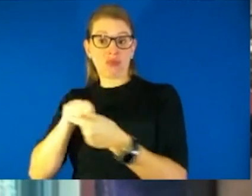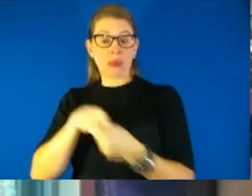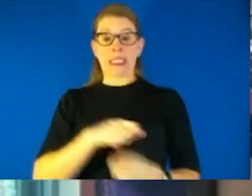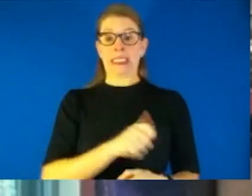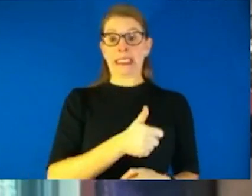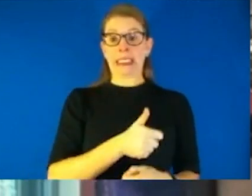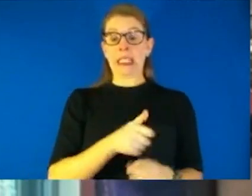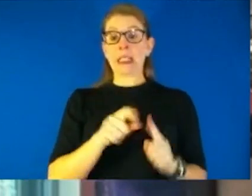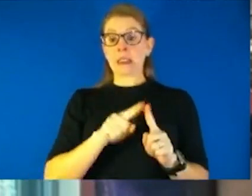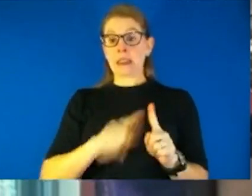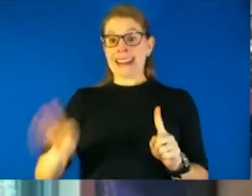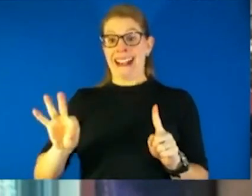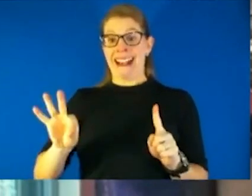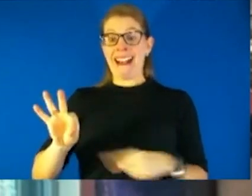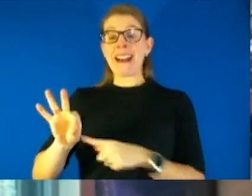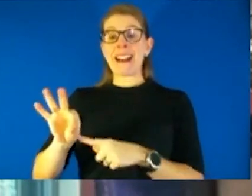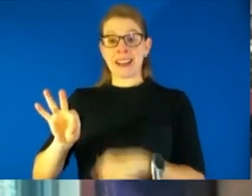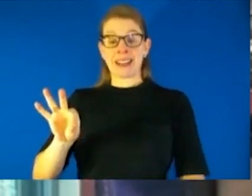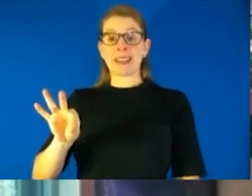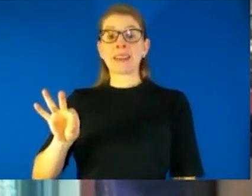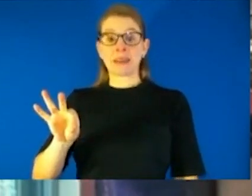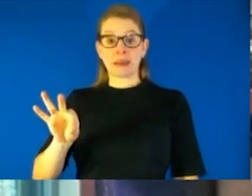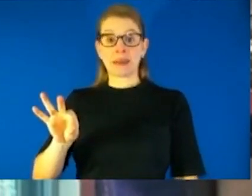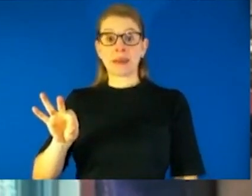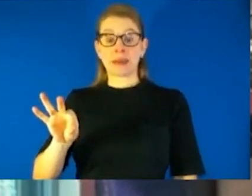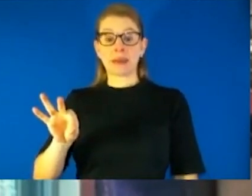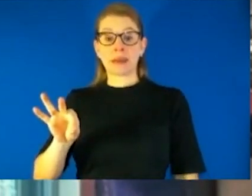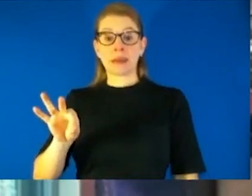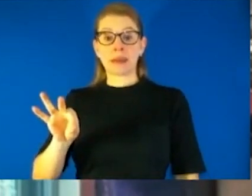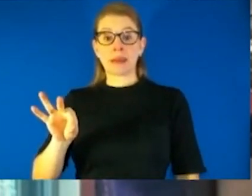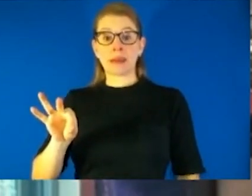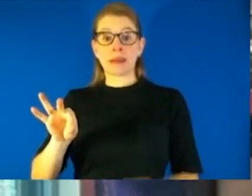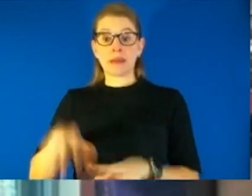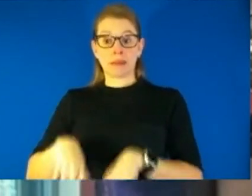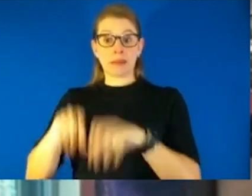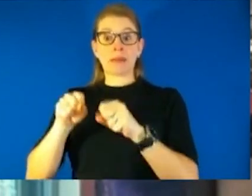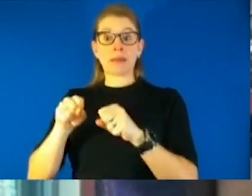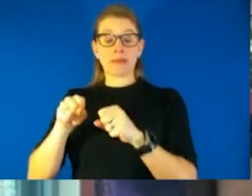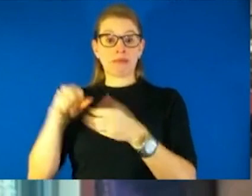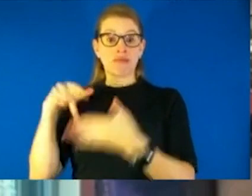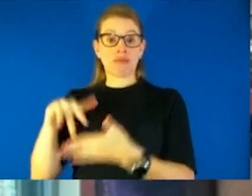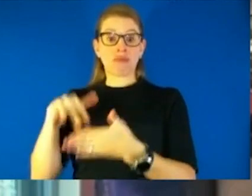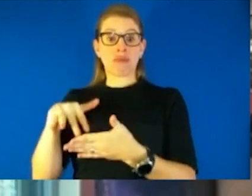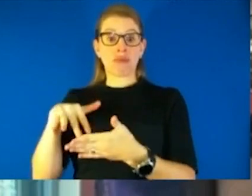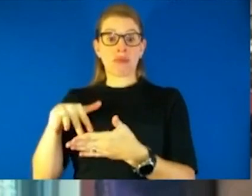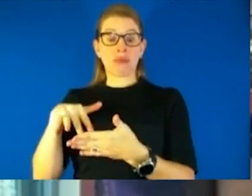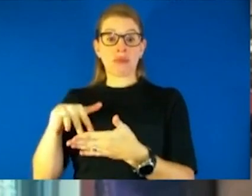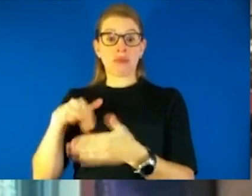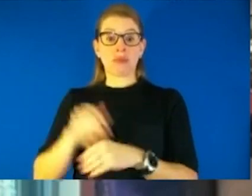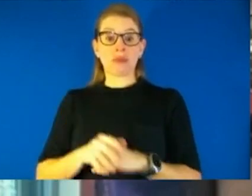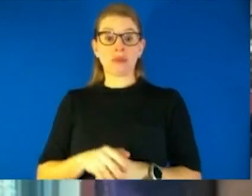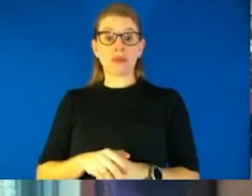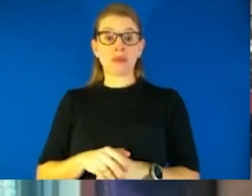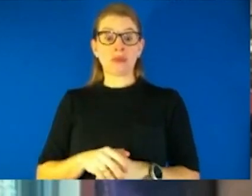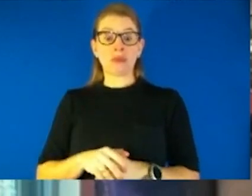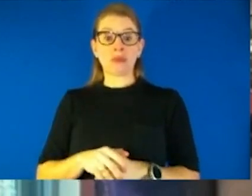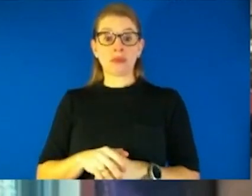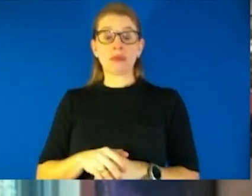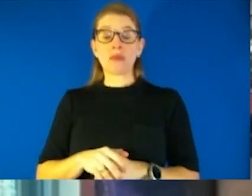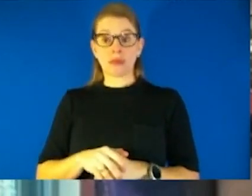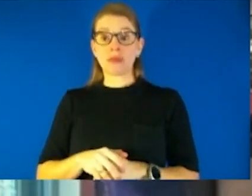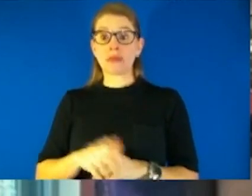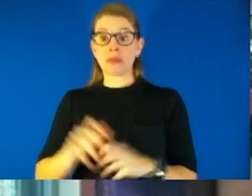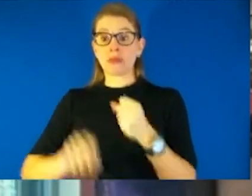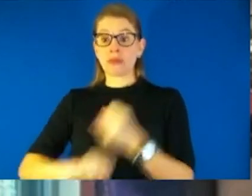of them have been conducted, financially supported and